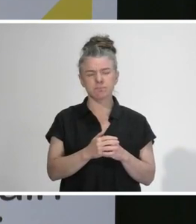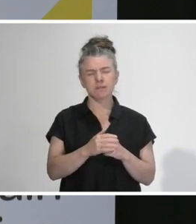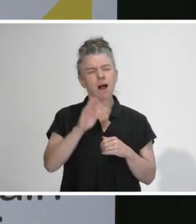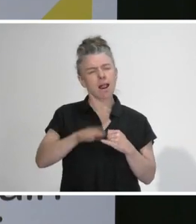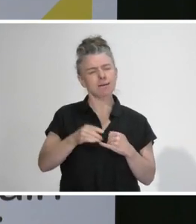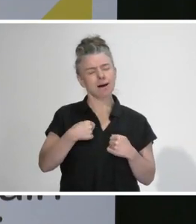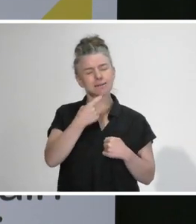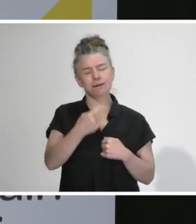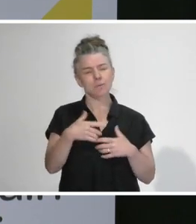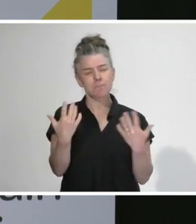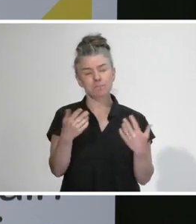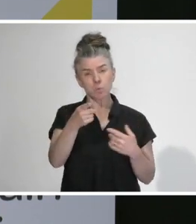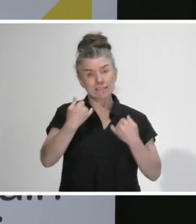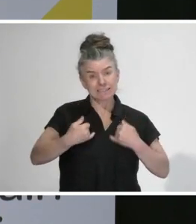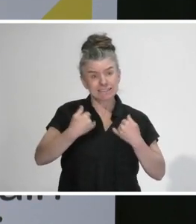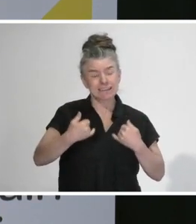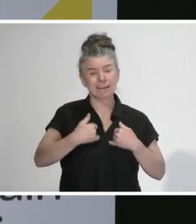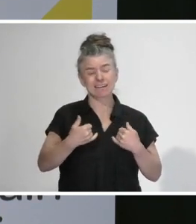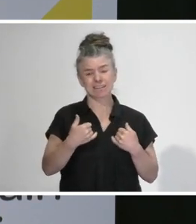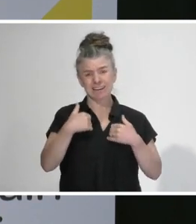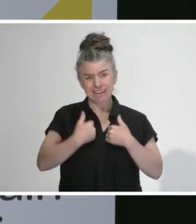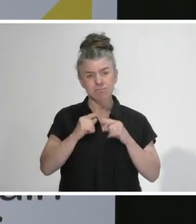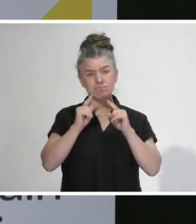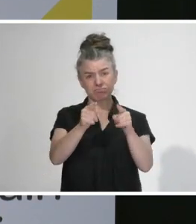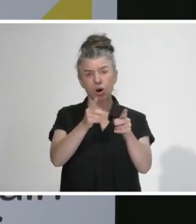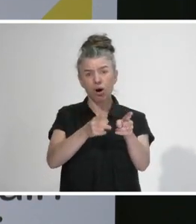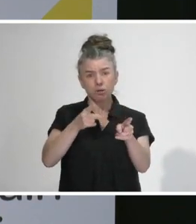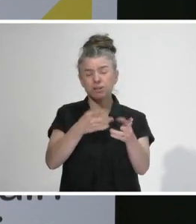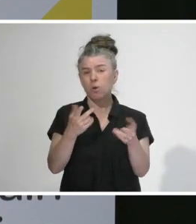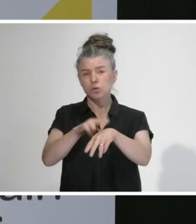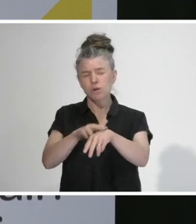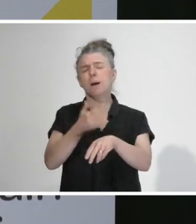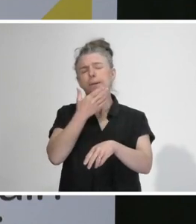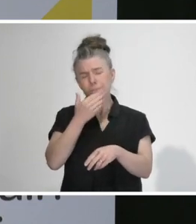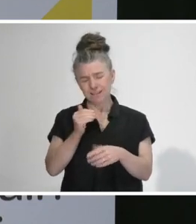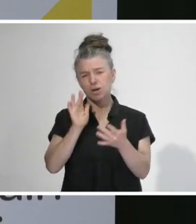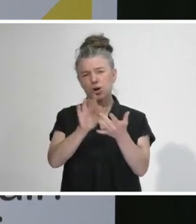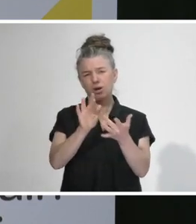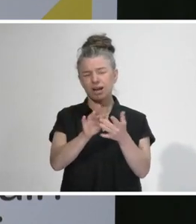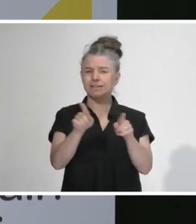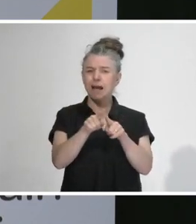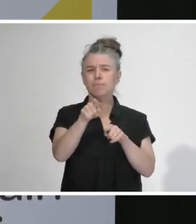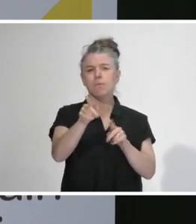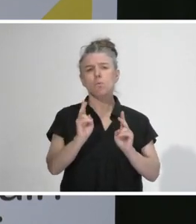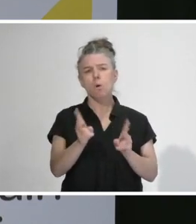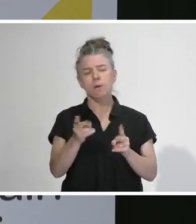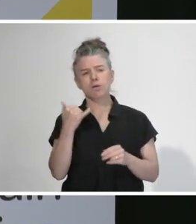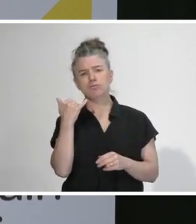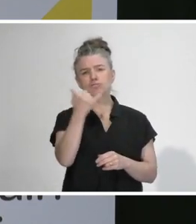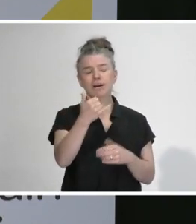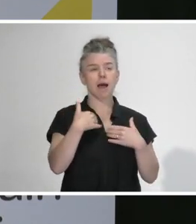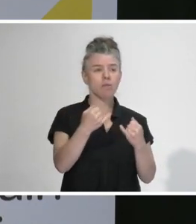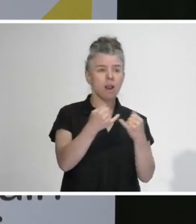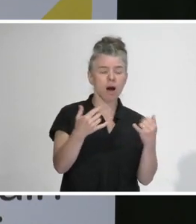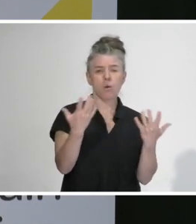care or you have a chronic condition that requires care, you contact your usual healthcare provider or talk to Healthline if